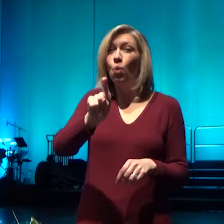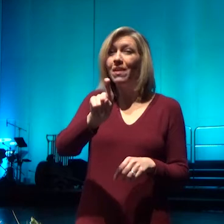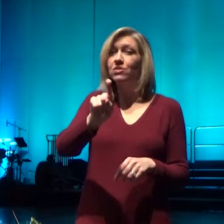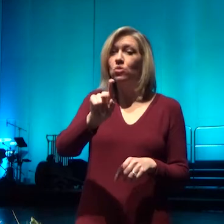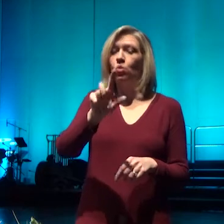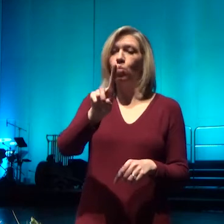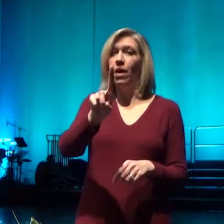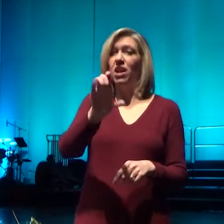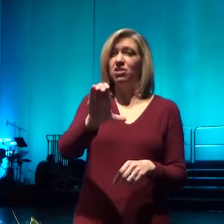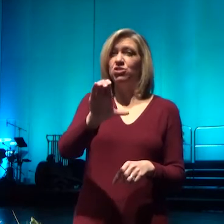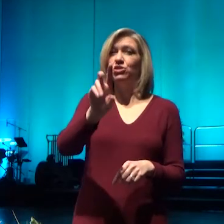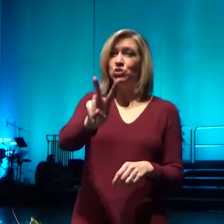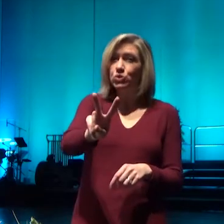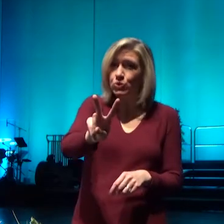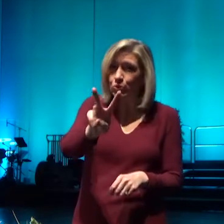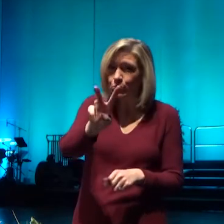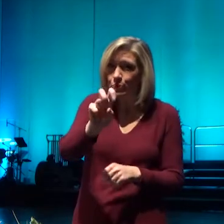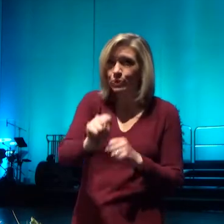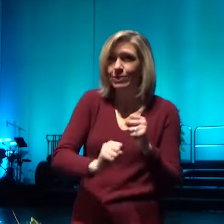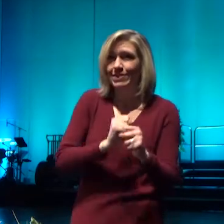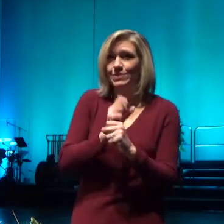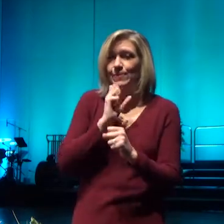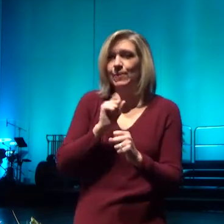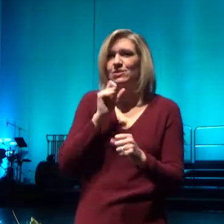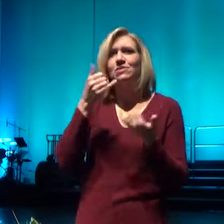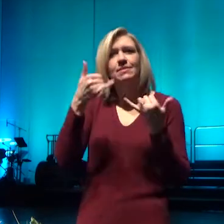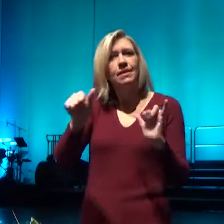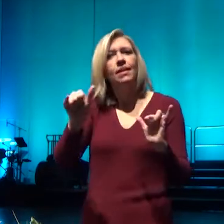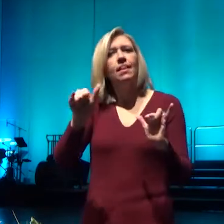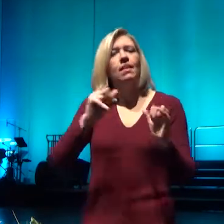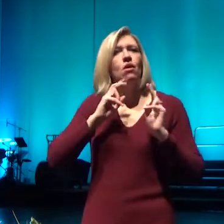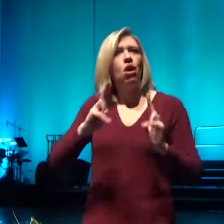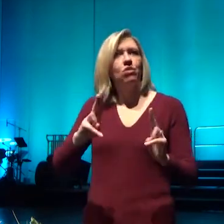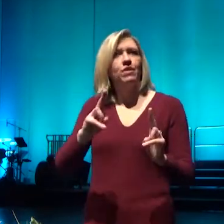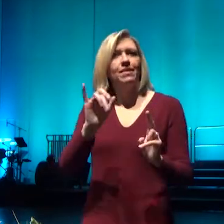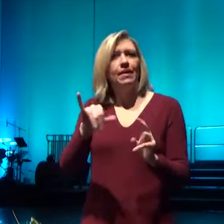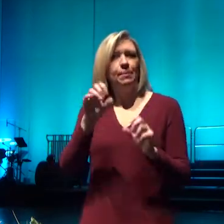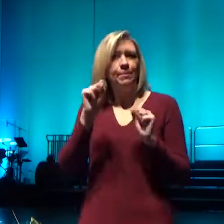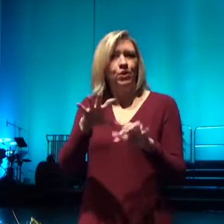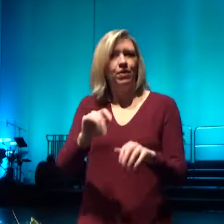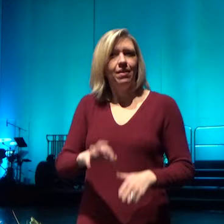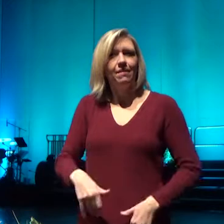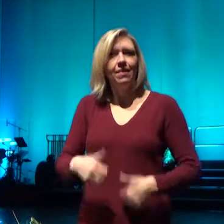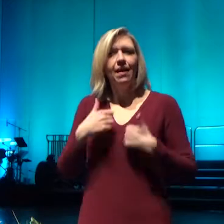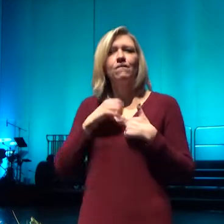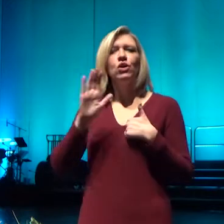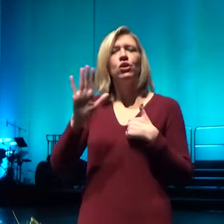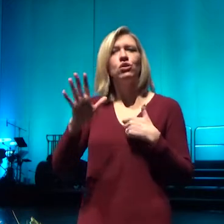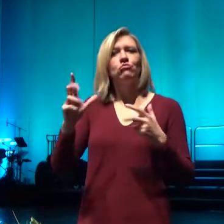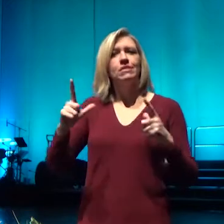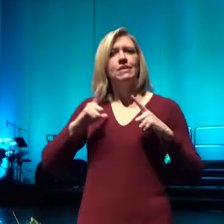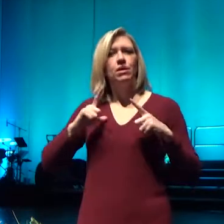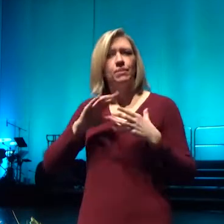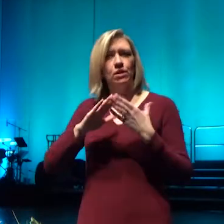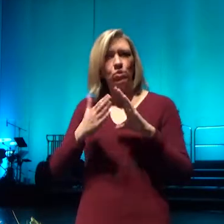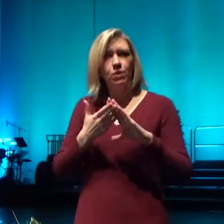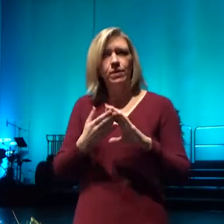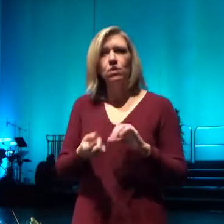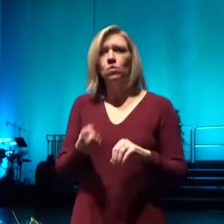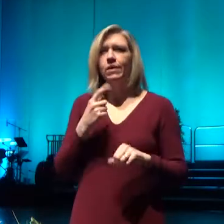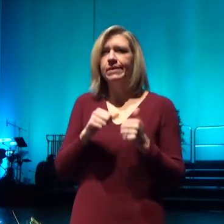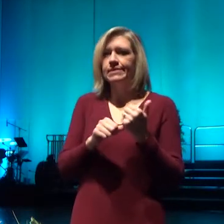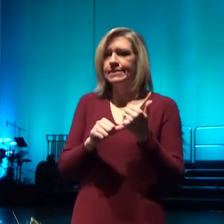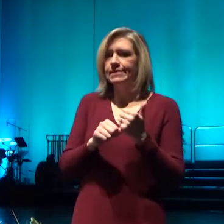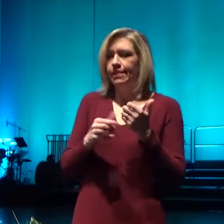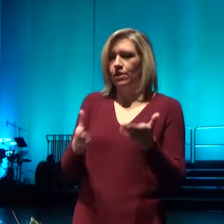so incredible. And she's still honoring that miracle of life. And so she was at her retirement community, and there was an assistant there that